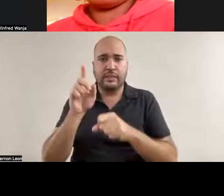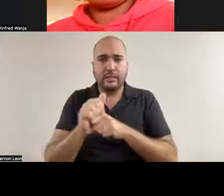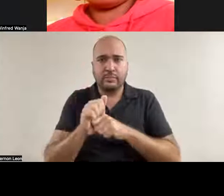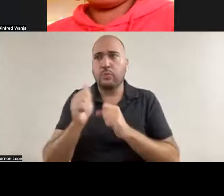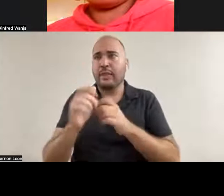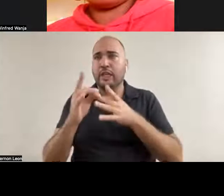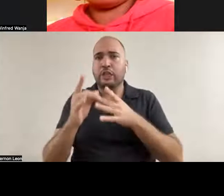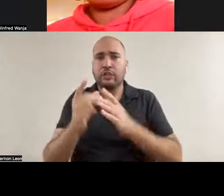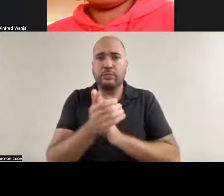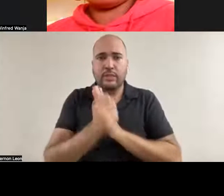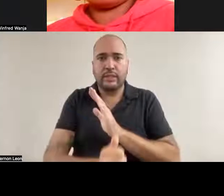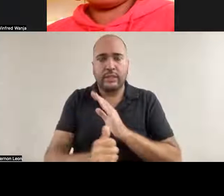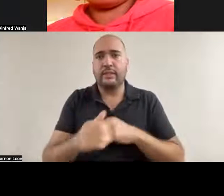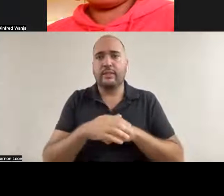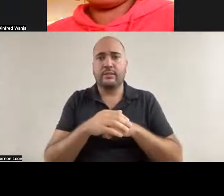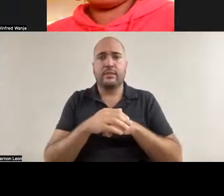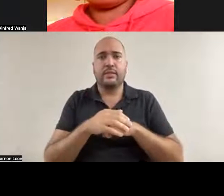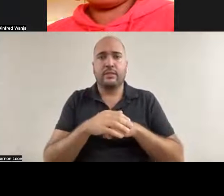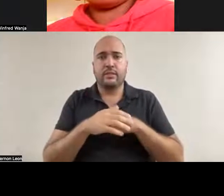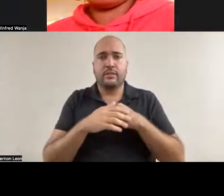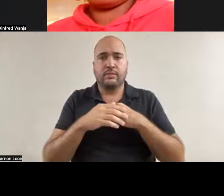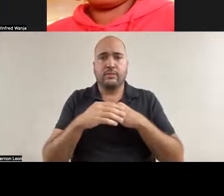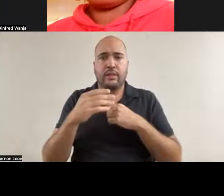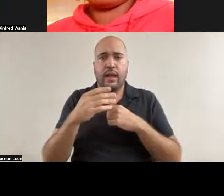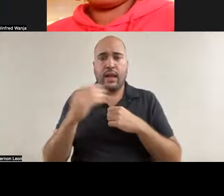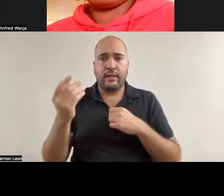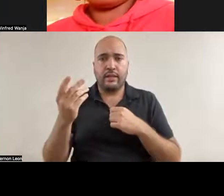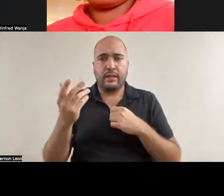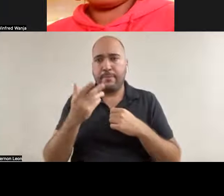skills, entrepreneurship skills, and